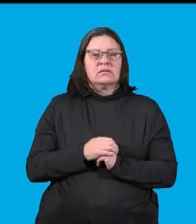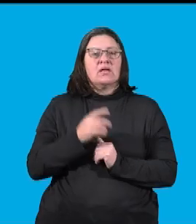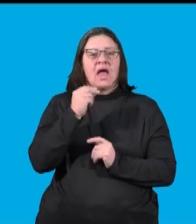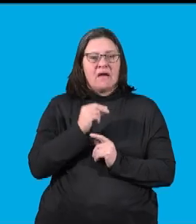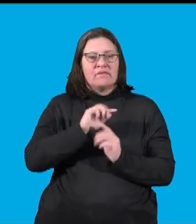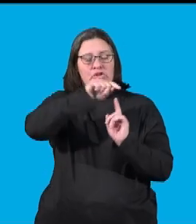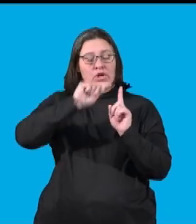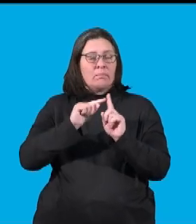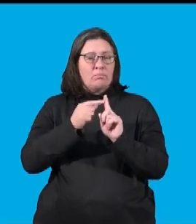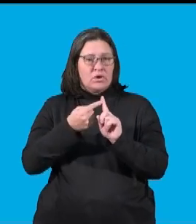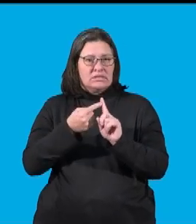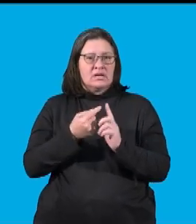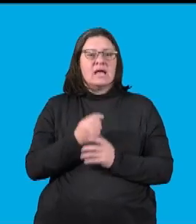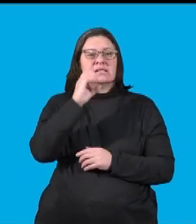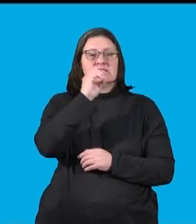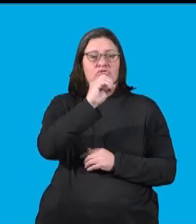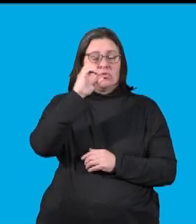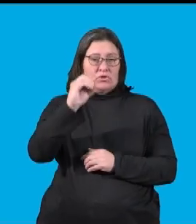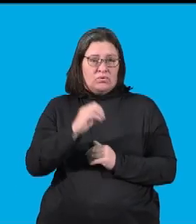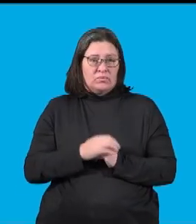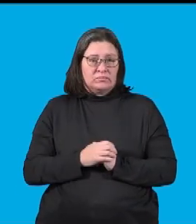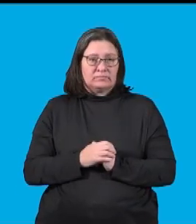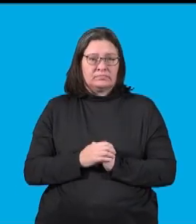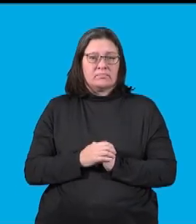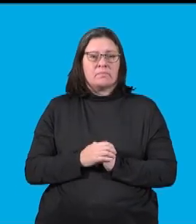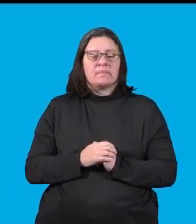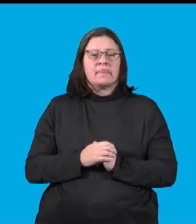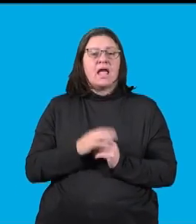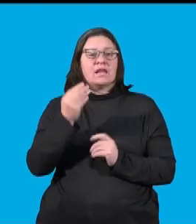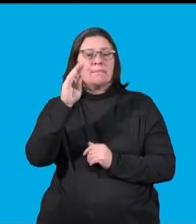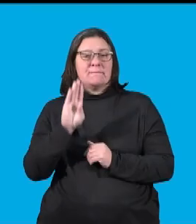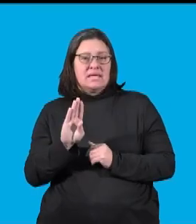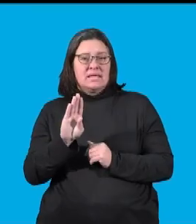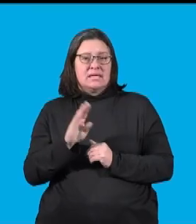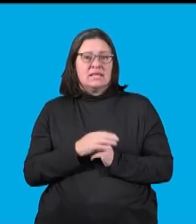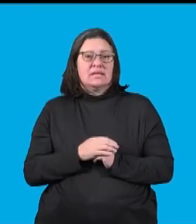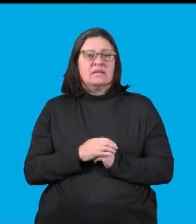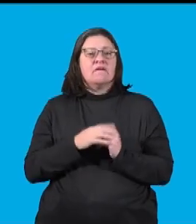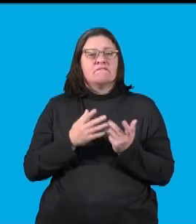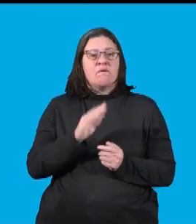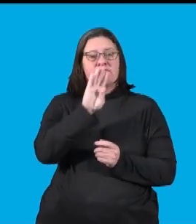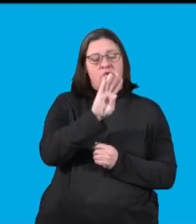graph has a turning point at 0, 0. This is drawn on the graph, and